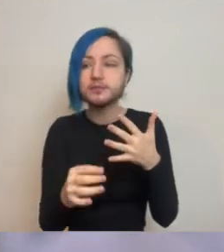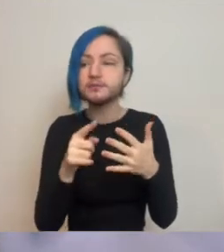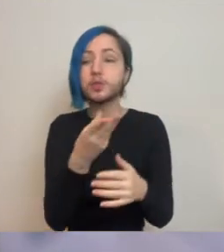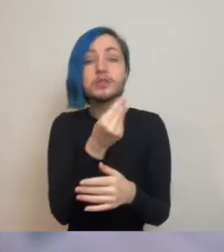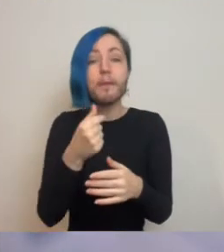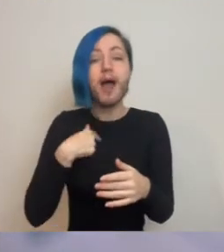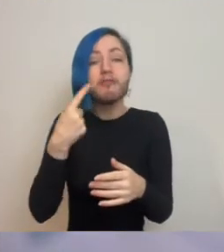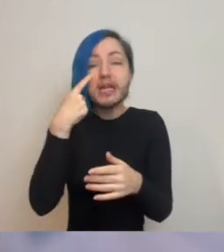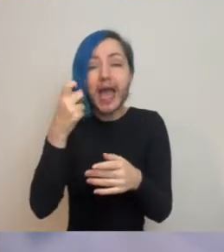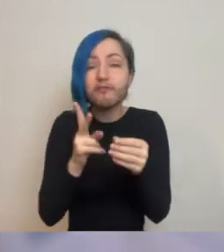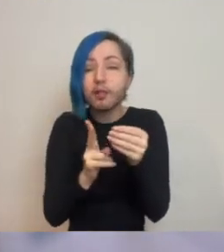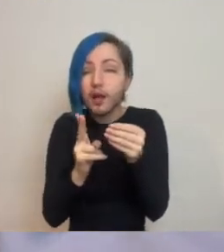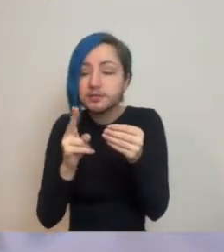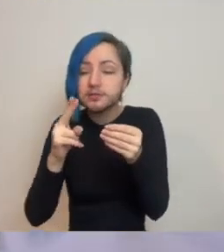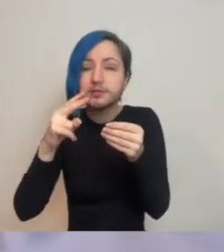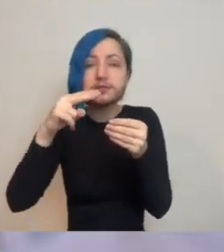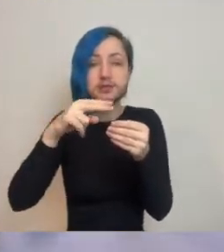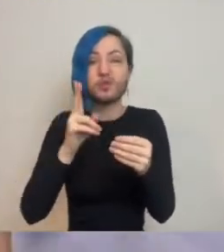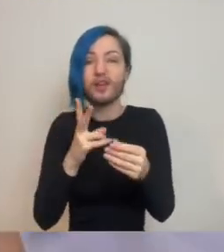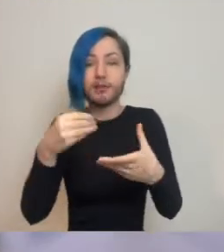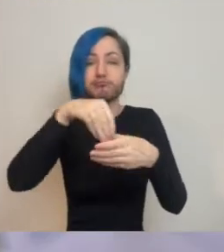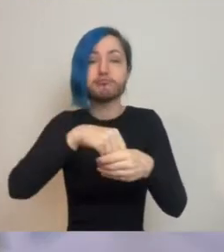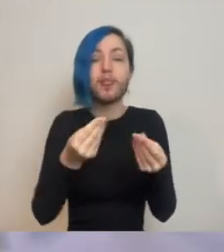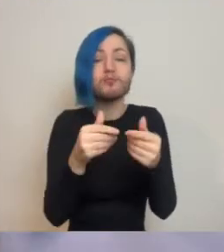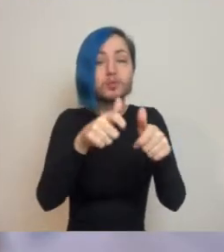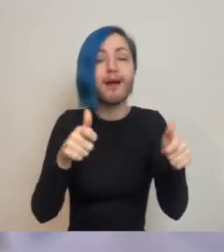quite carefully with scissors. Again, these are in the resource pack.